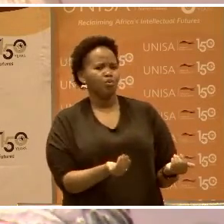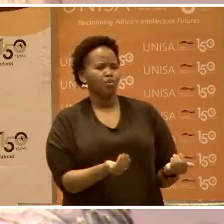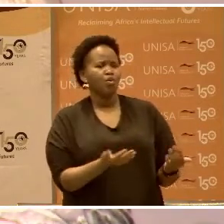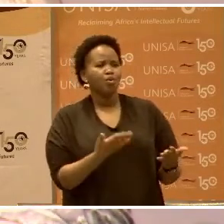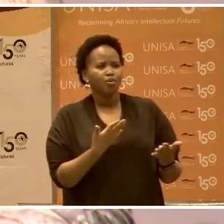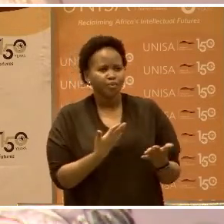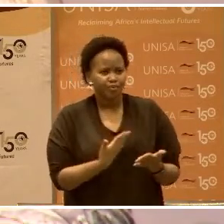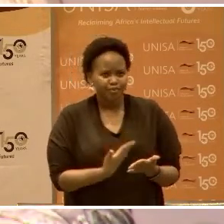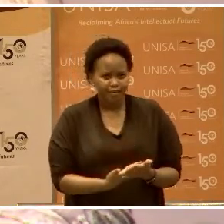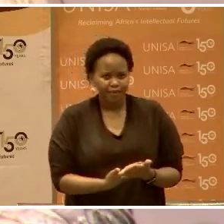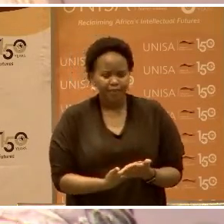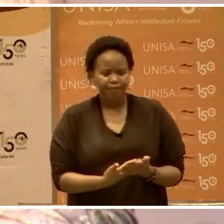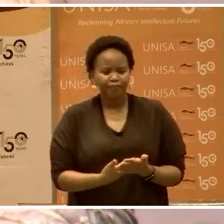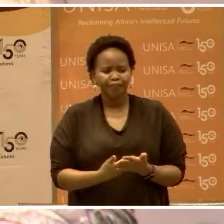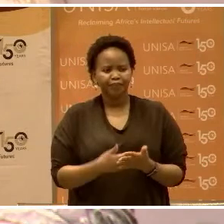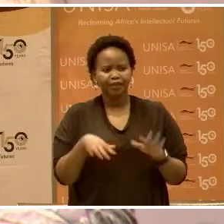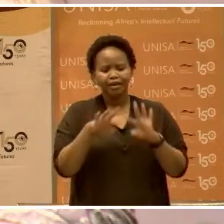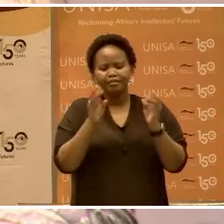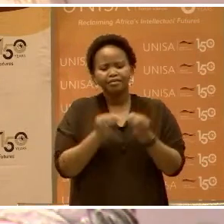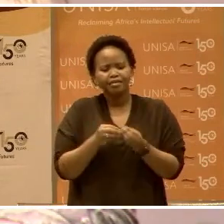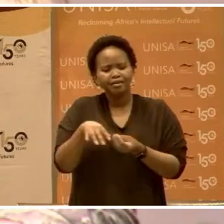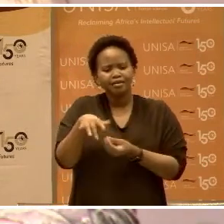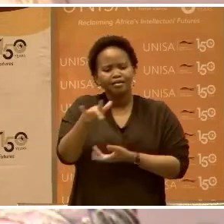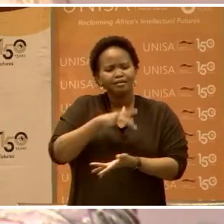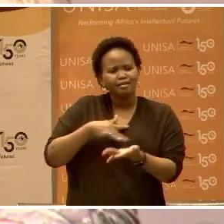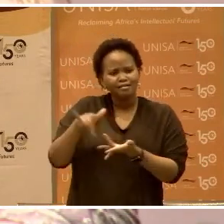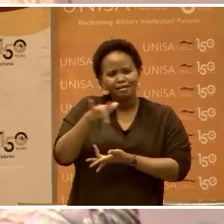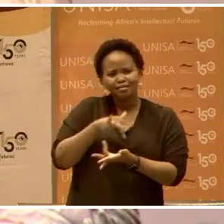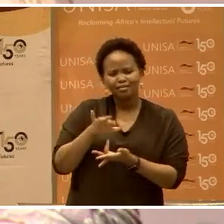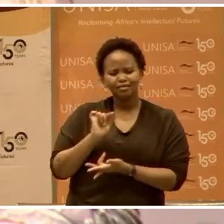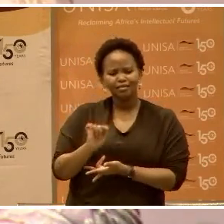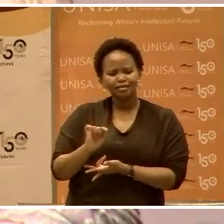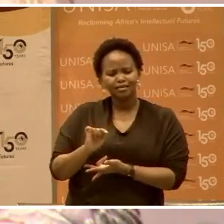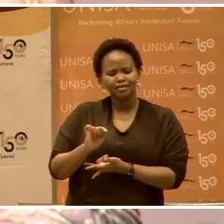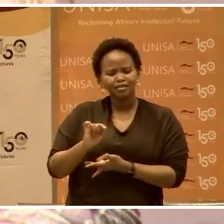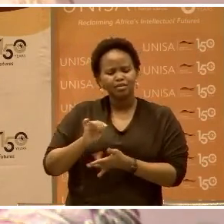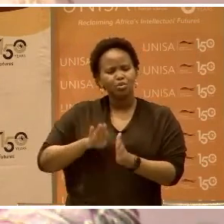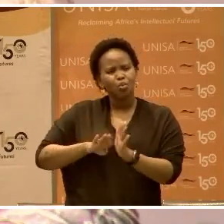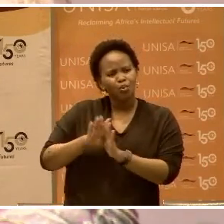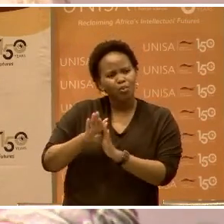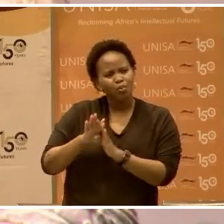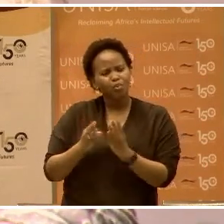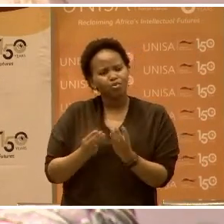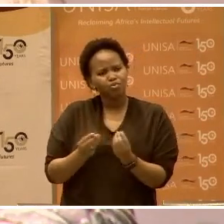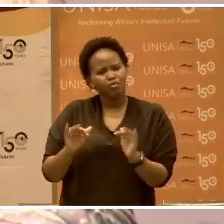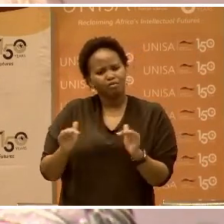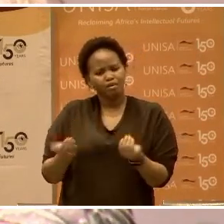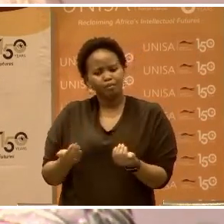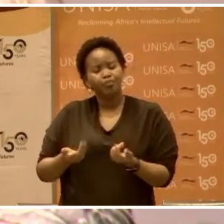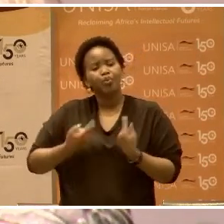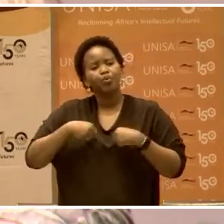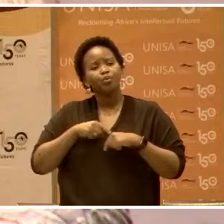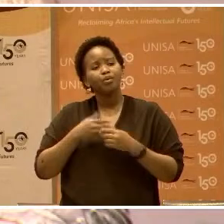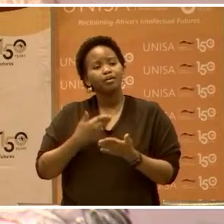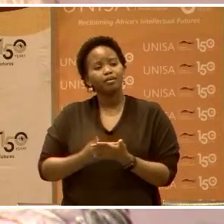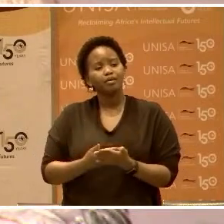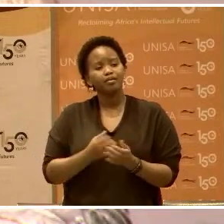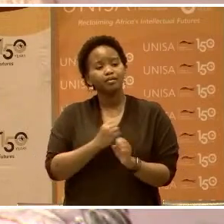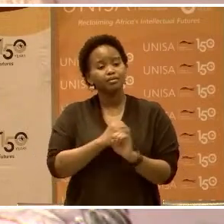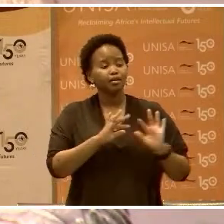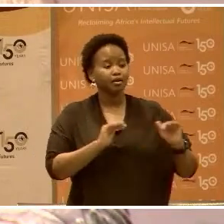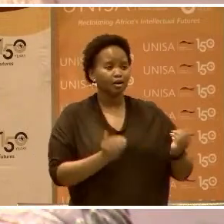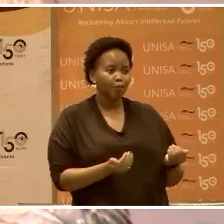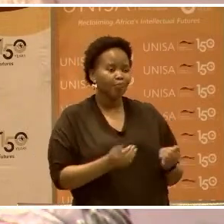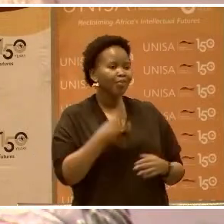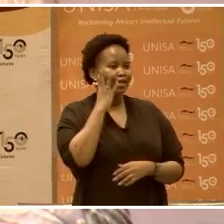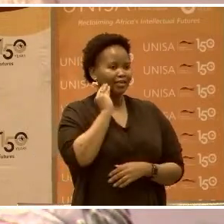around us to engage in reading and also to promote our indigenous languages? We can start by sharing our